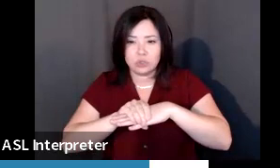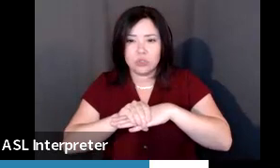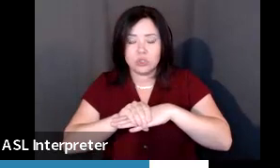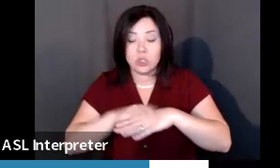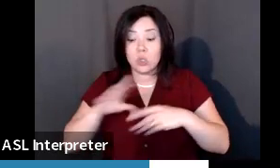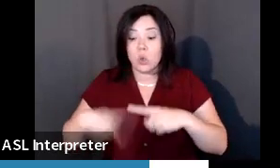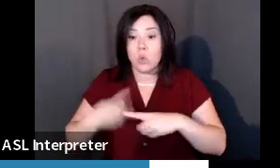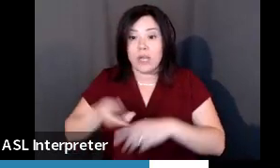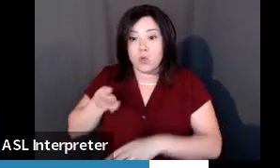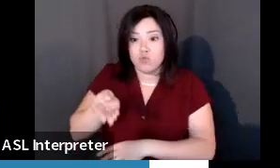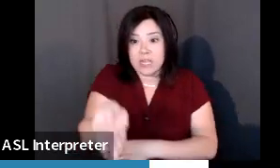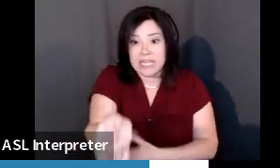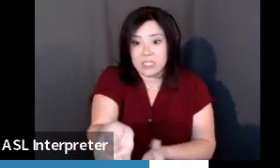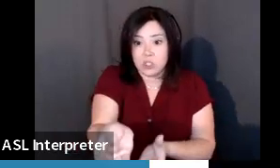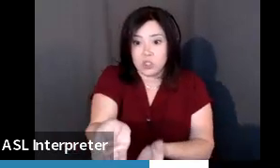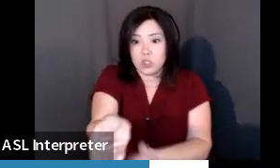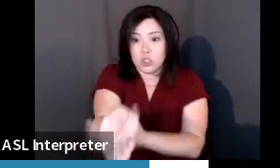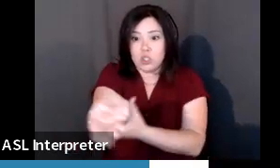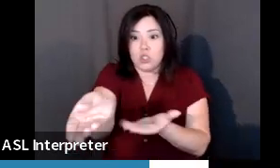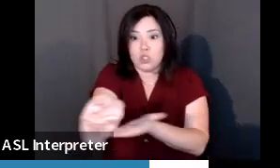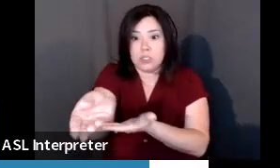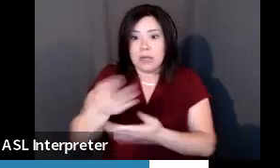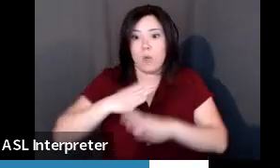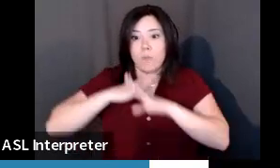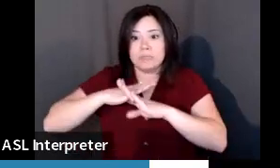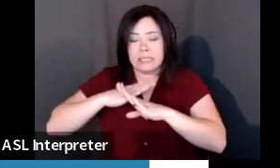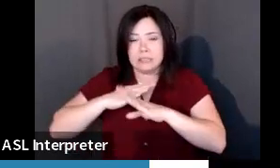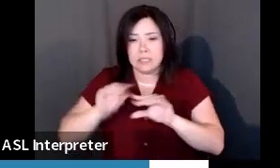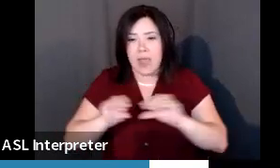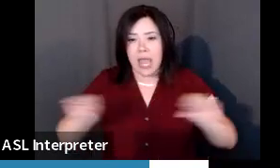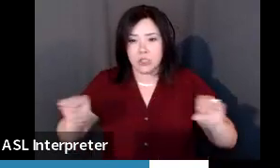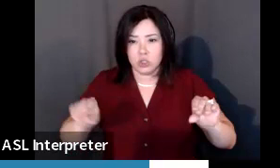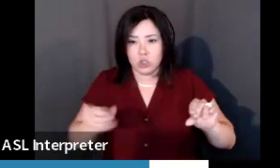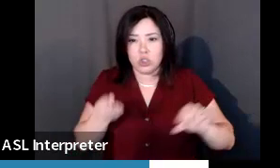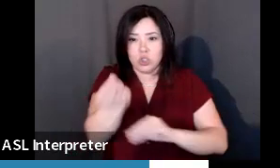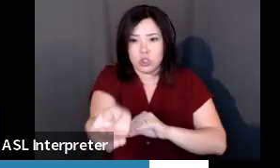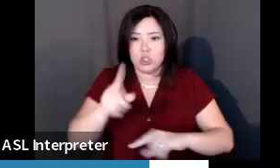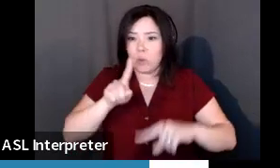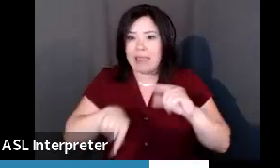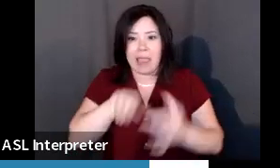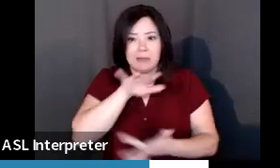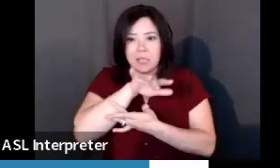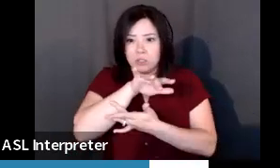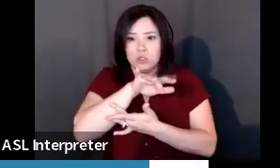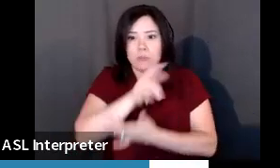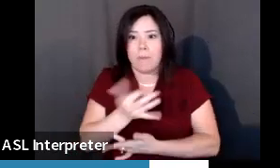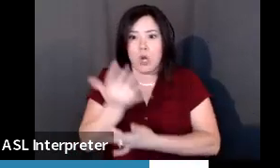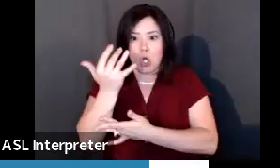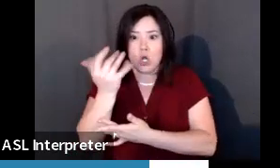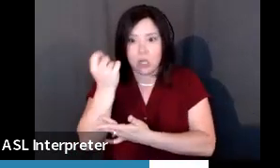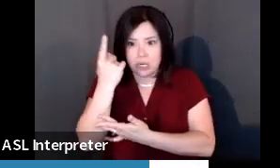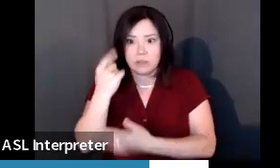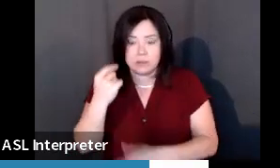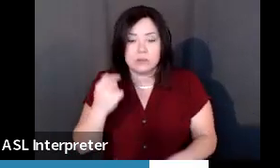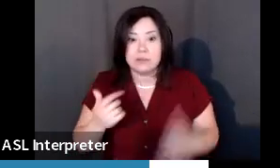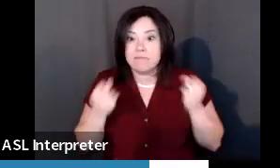reaching into the oven, it creates a silicone barrier on the edge so that I can't tell you how many times I've kind